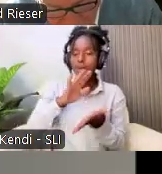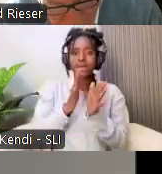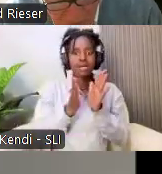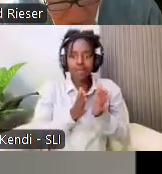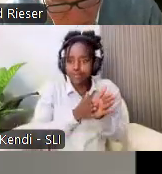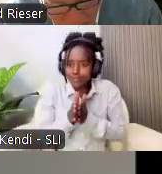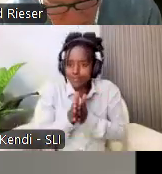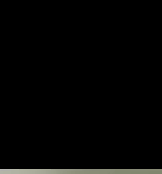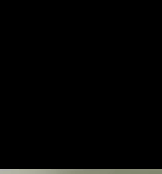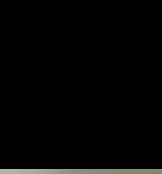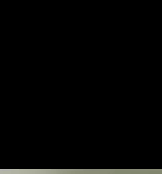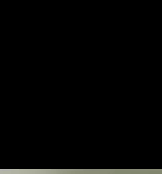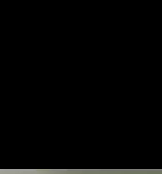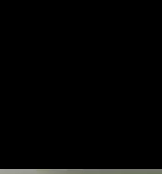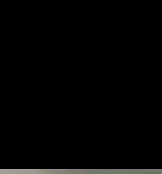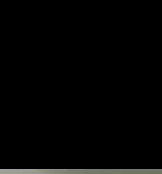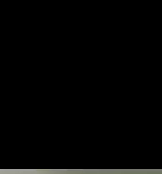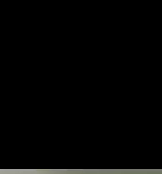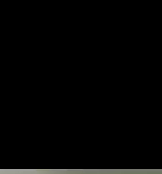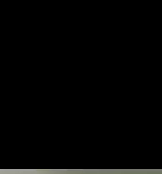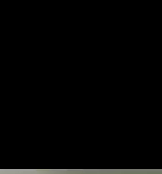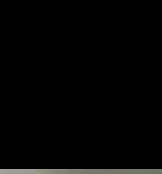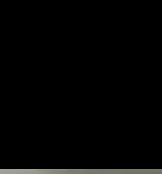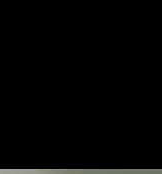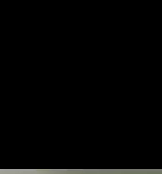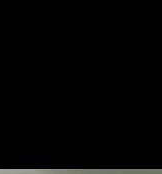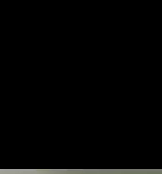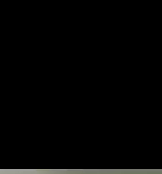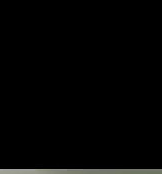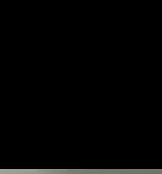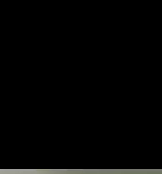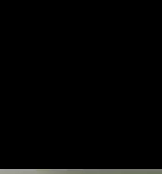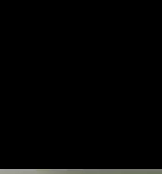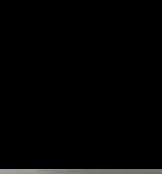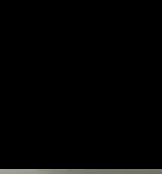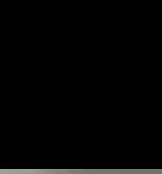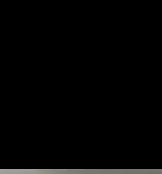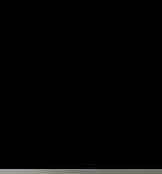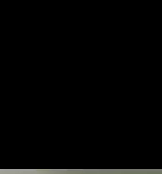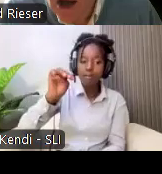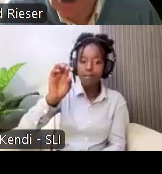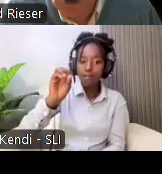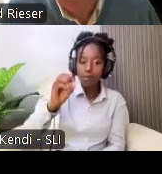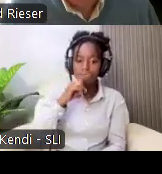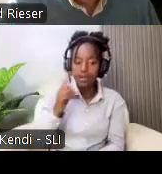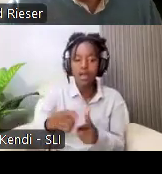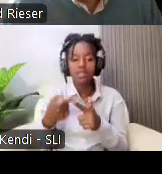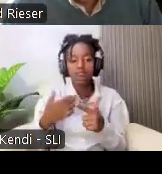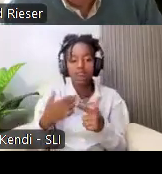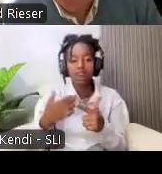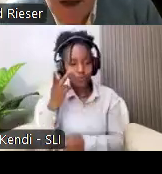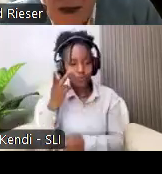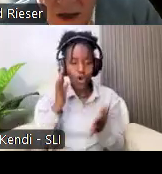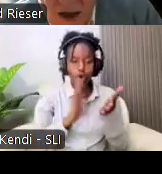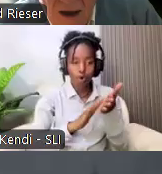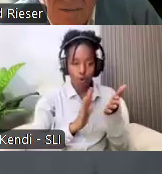all. Thank you. After Kihembo, Gorret, I'm going to come to you for your comments. Then we will show